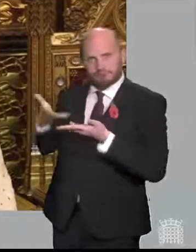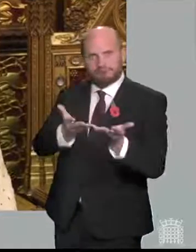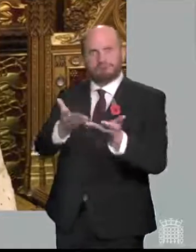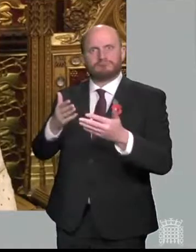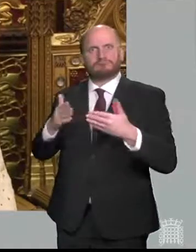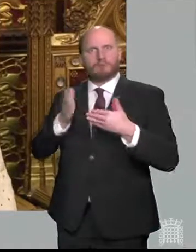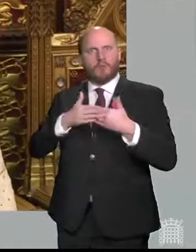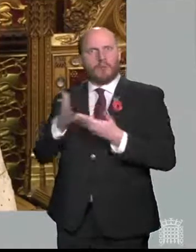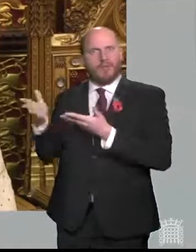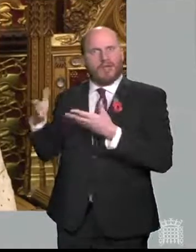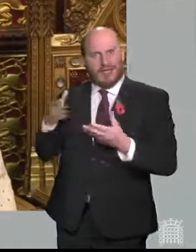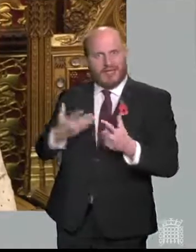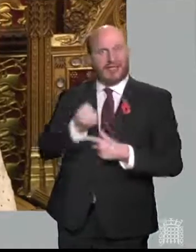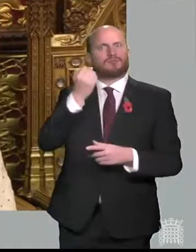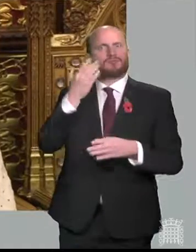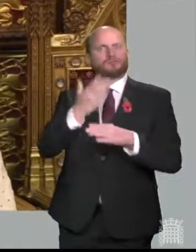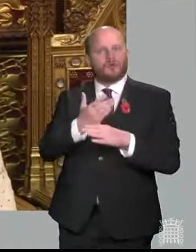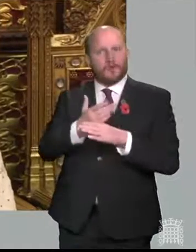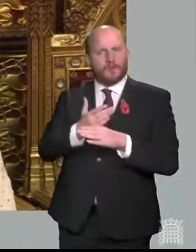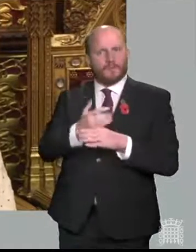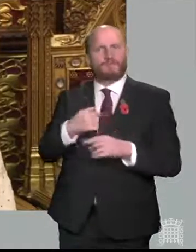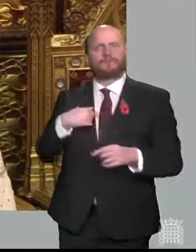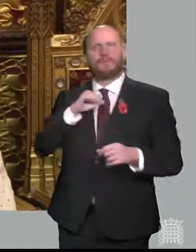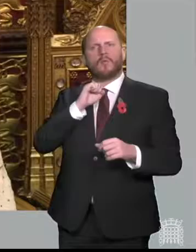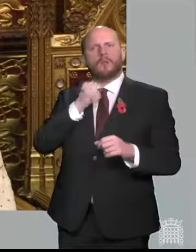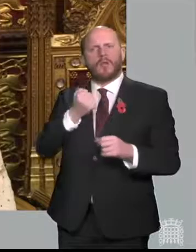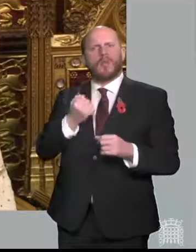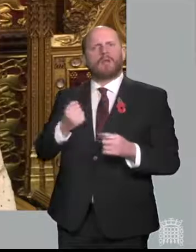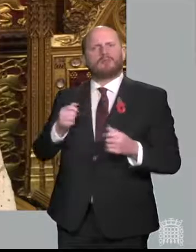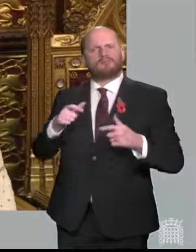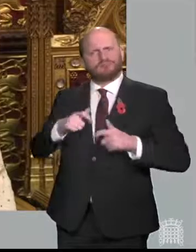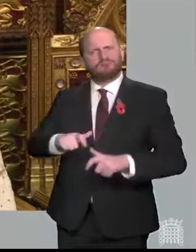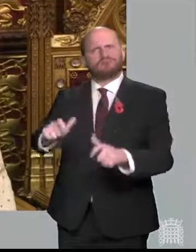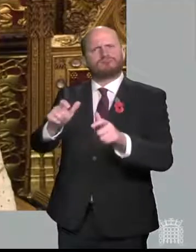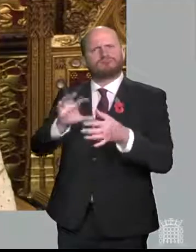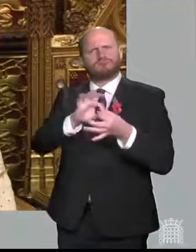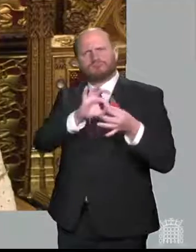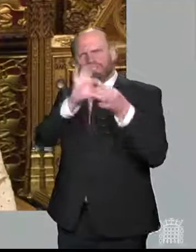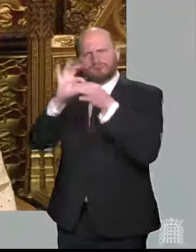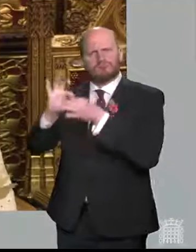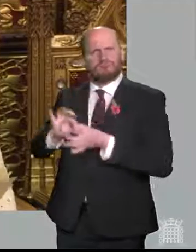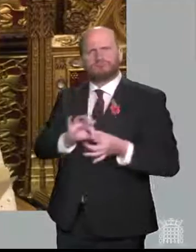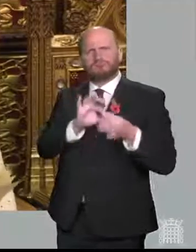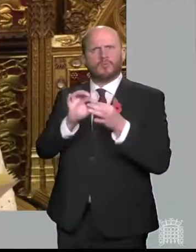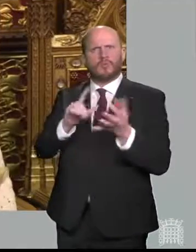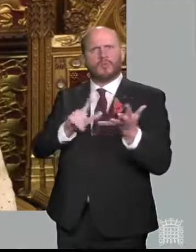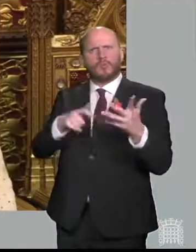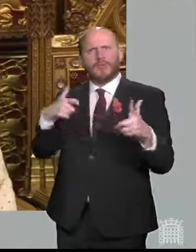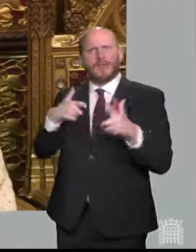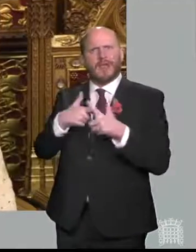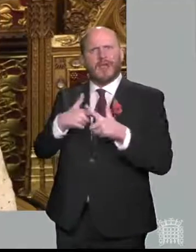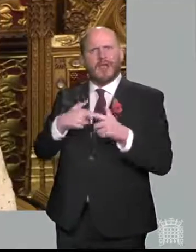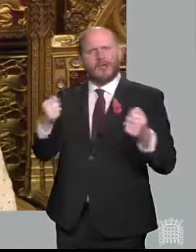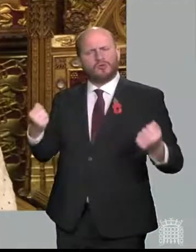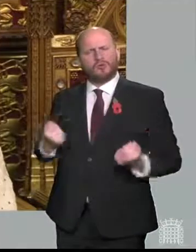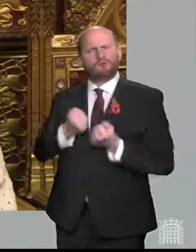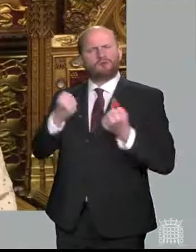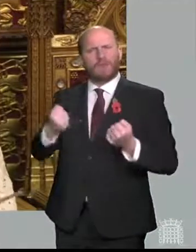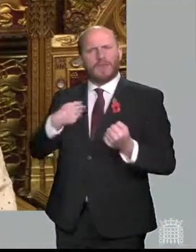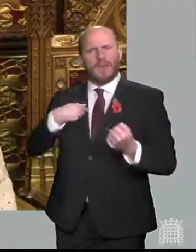My government will promote the integrity of the Union and strengthen the social fabric of the United